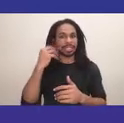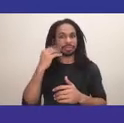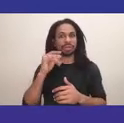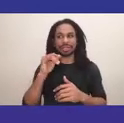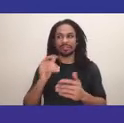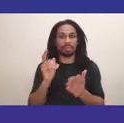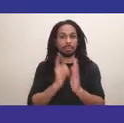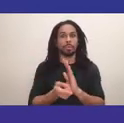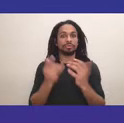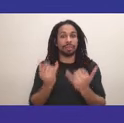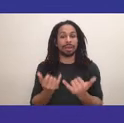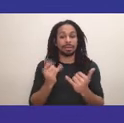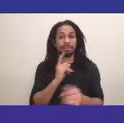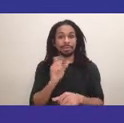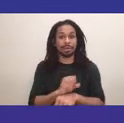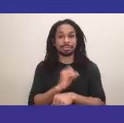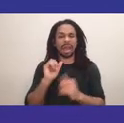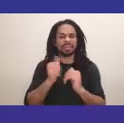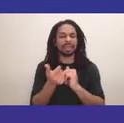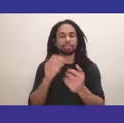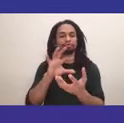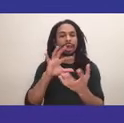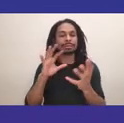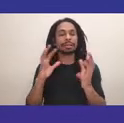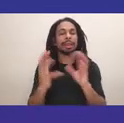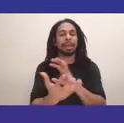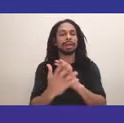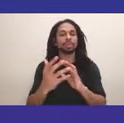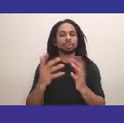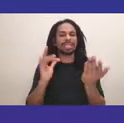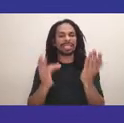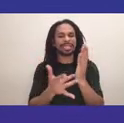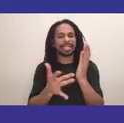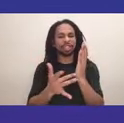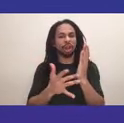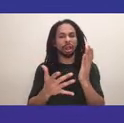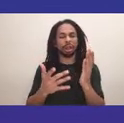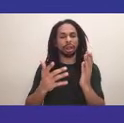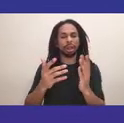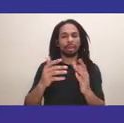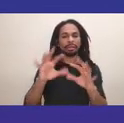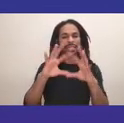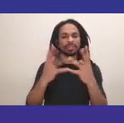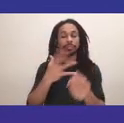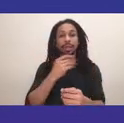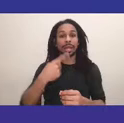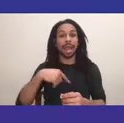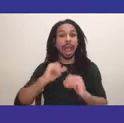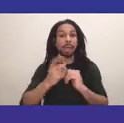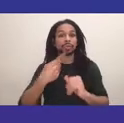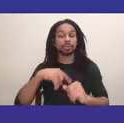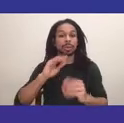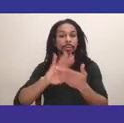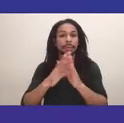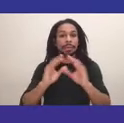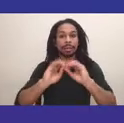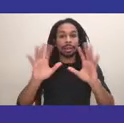sphere? And then lastly, how could we get clear on the role of dance within social justice and dance as a positive